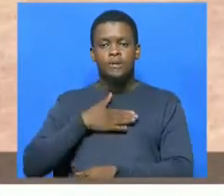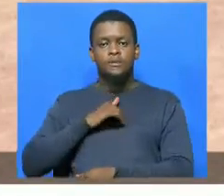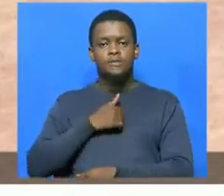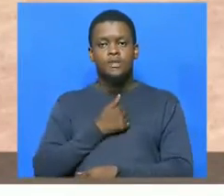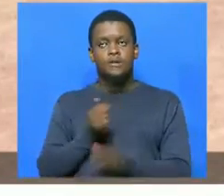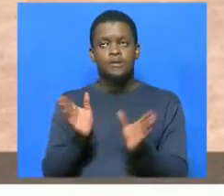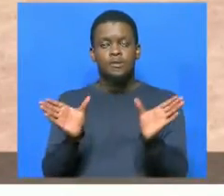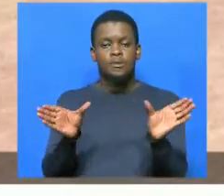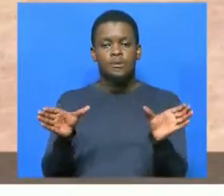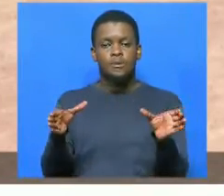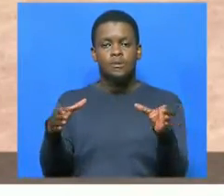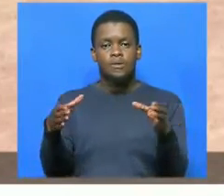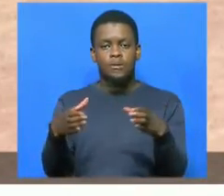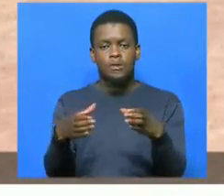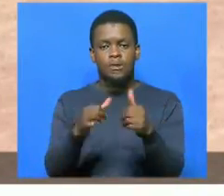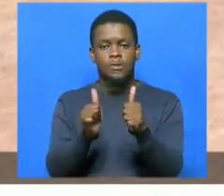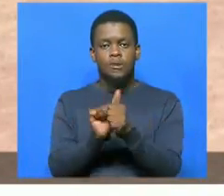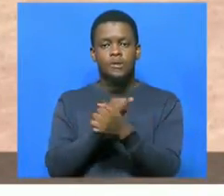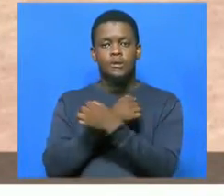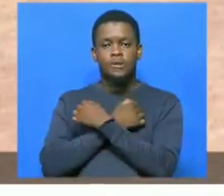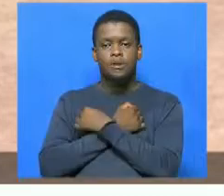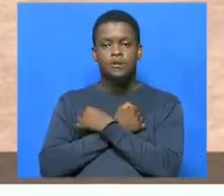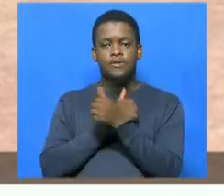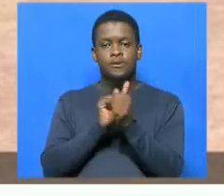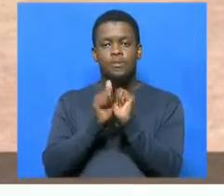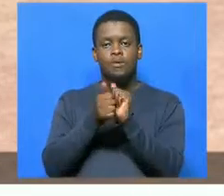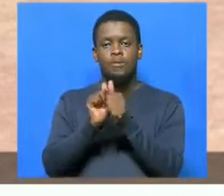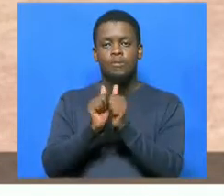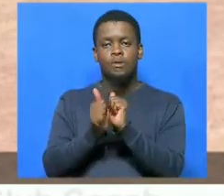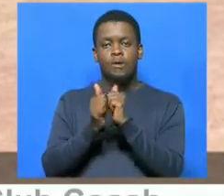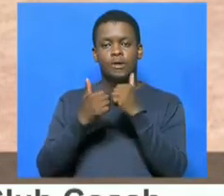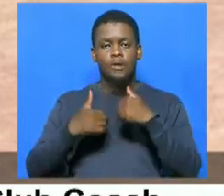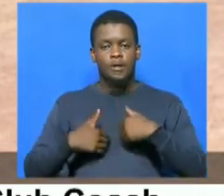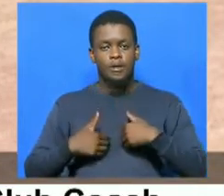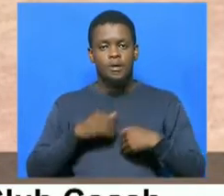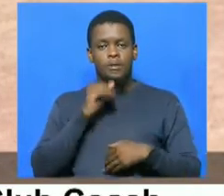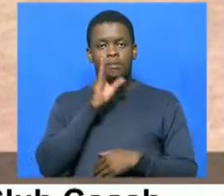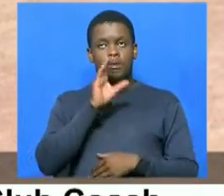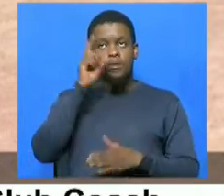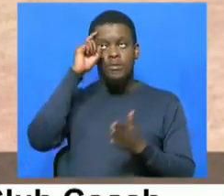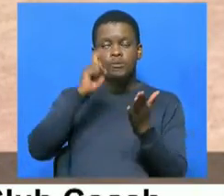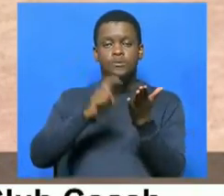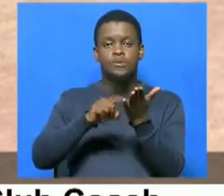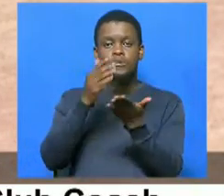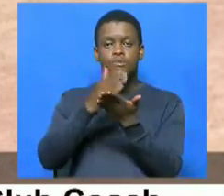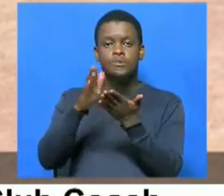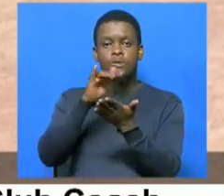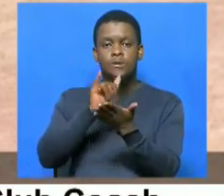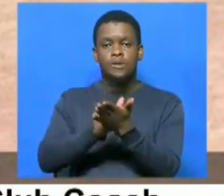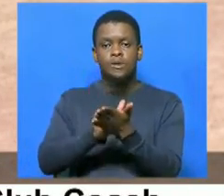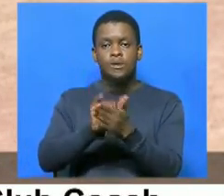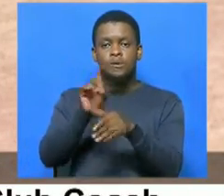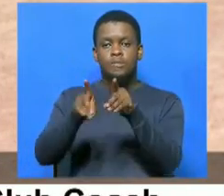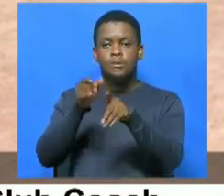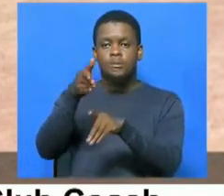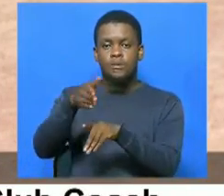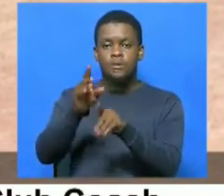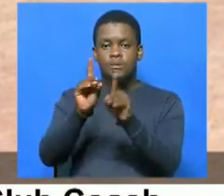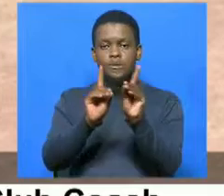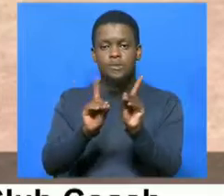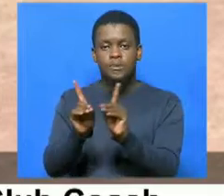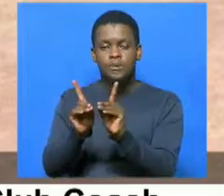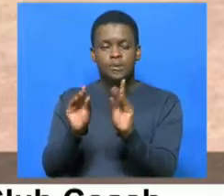yana ka lorato la sports hela gore ne ke bona ba le hong ko ntehela ko ba sa dire